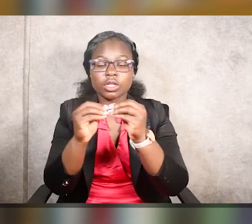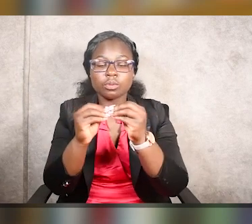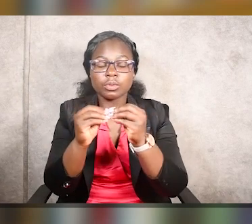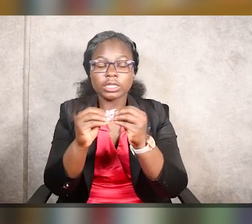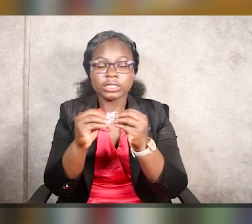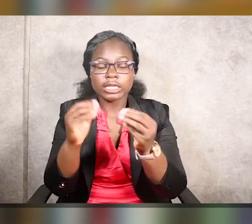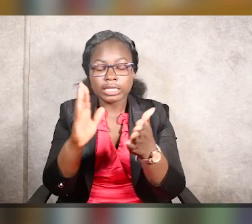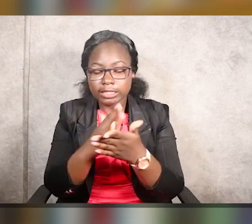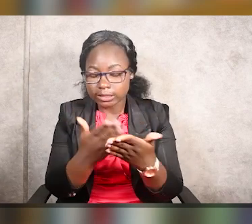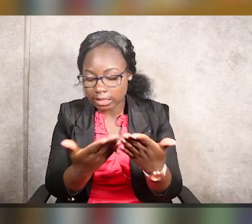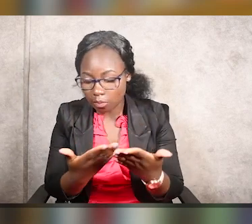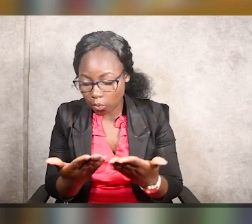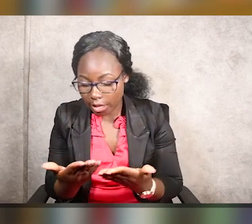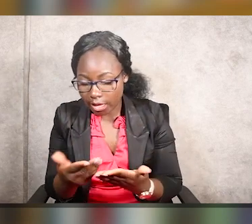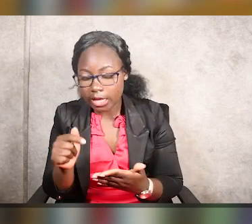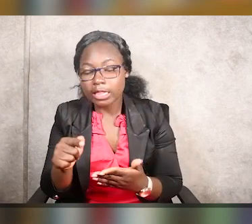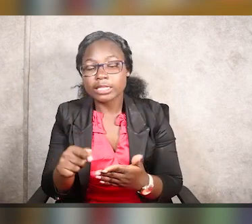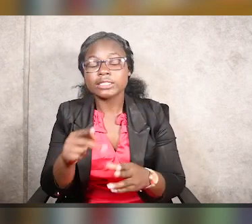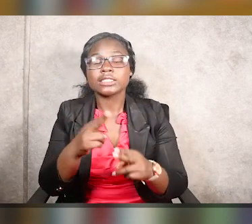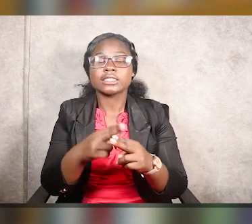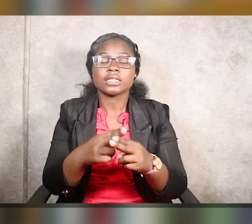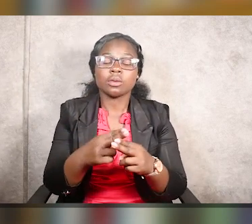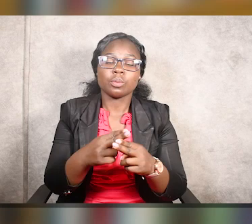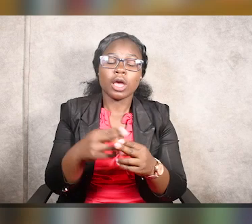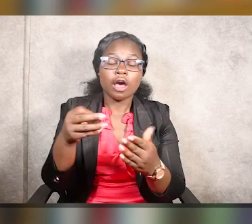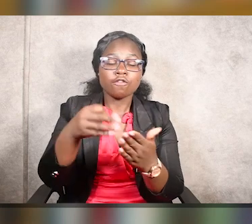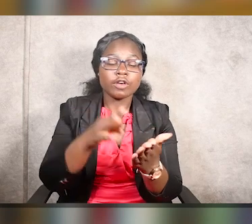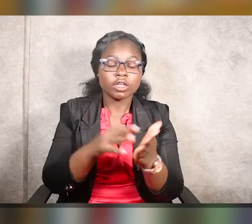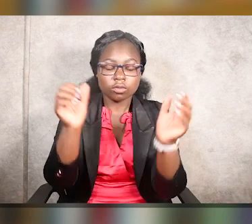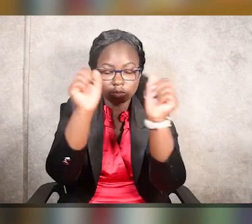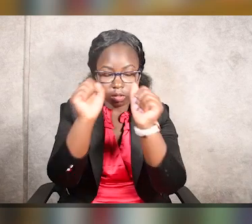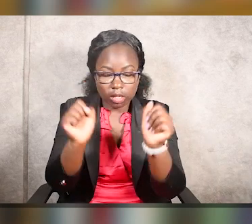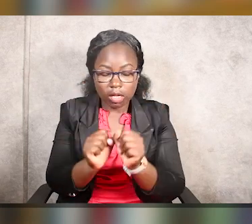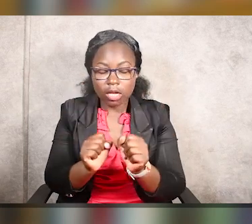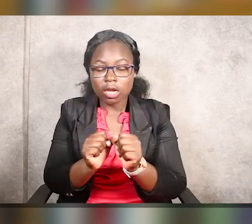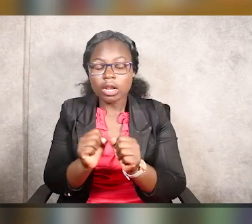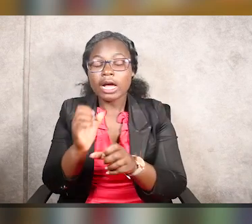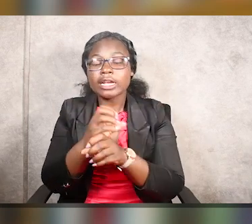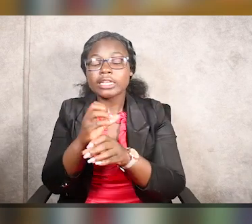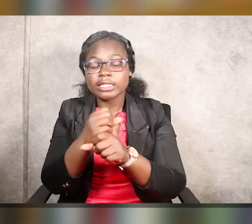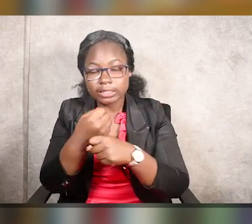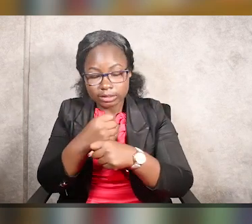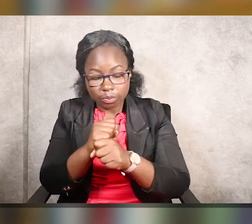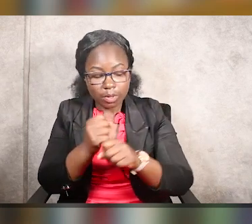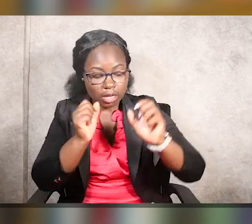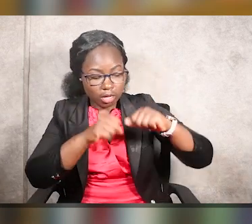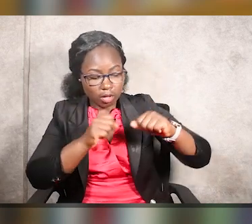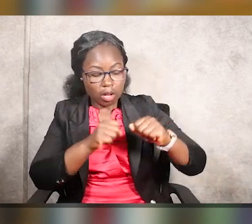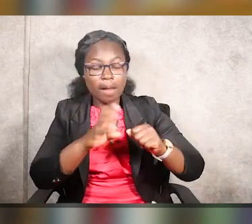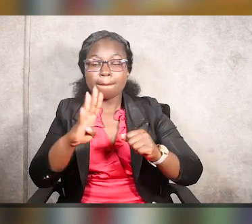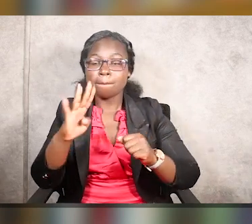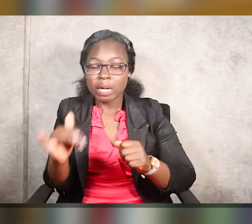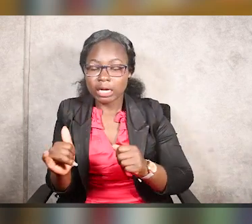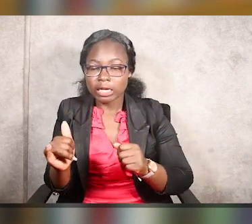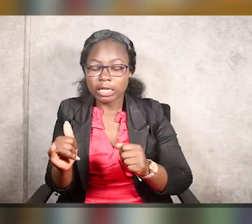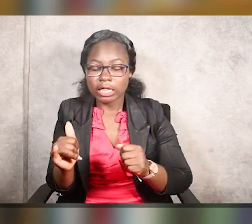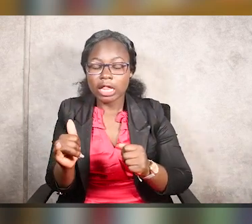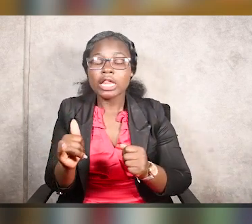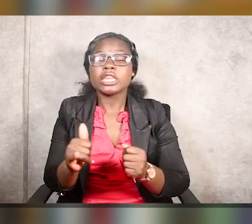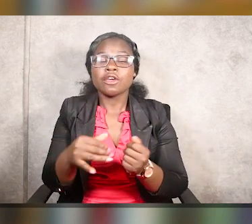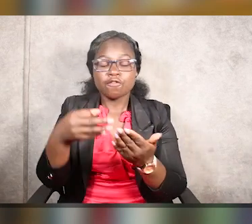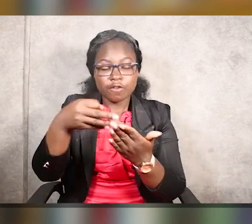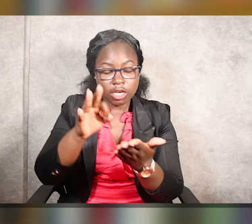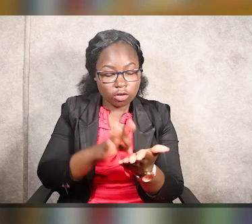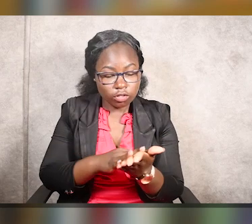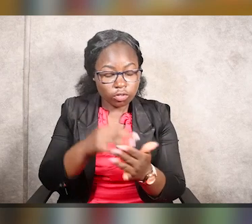somewhere, this is called a financial system. And it is made possible by financial institutions